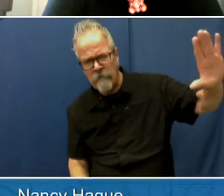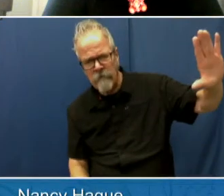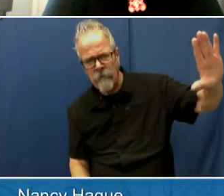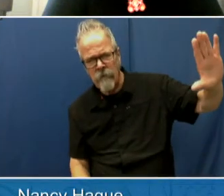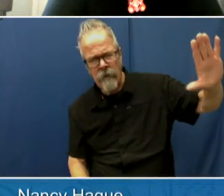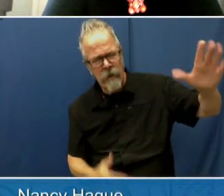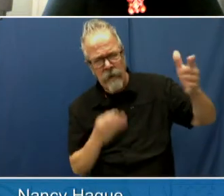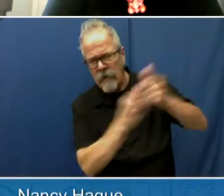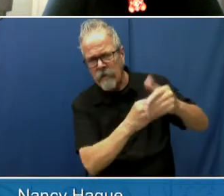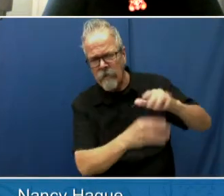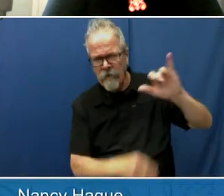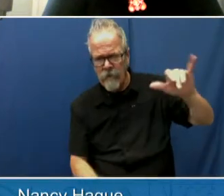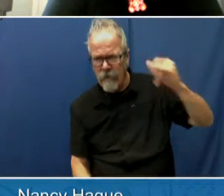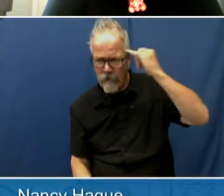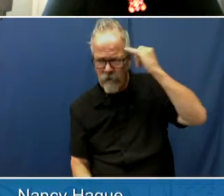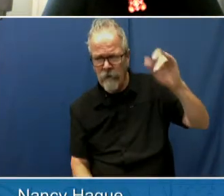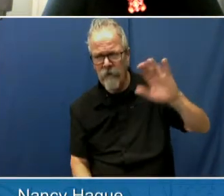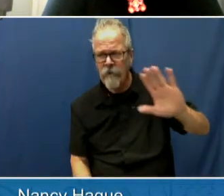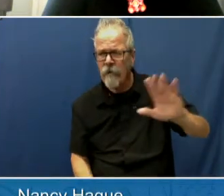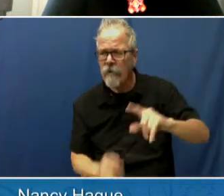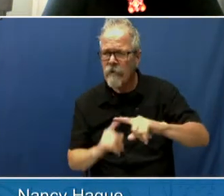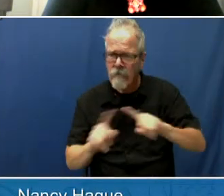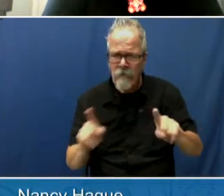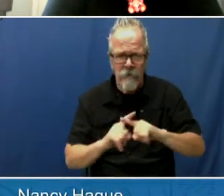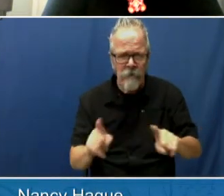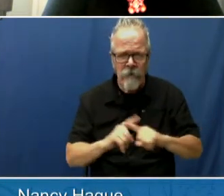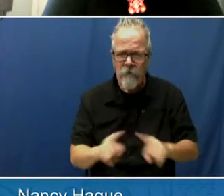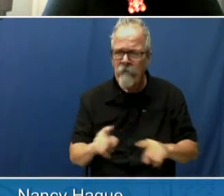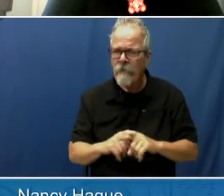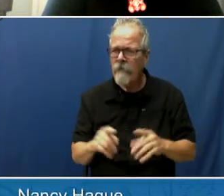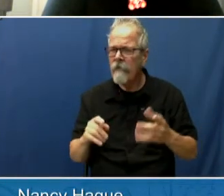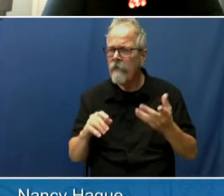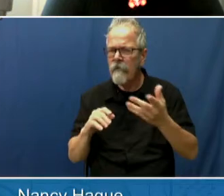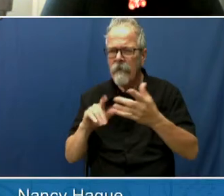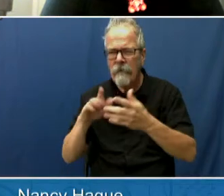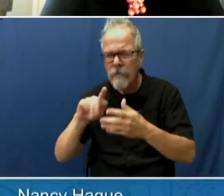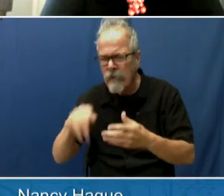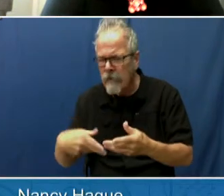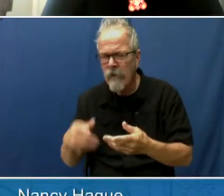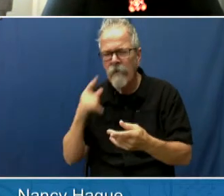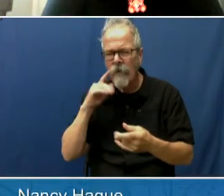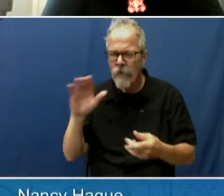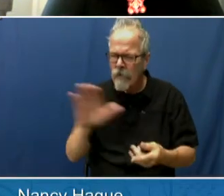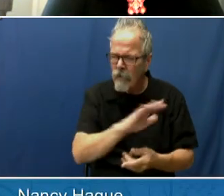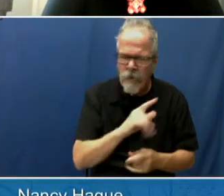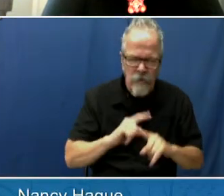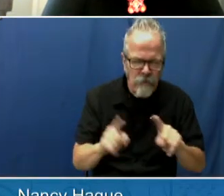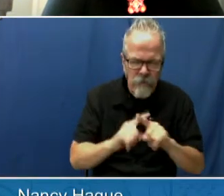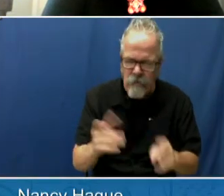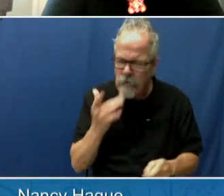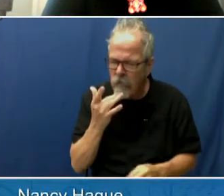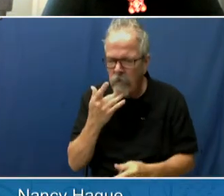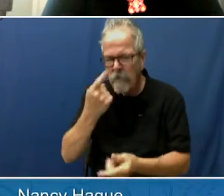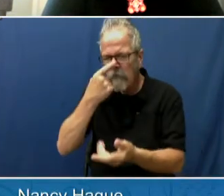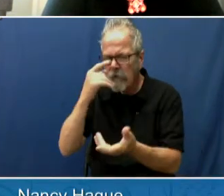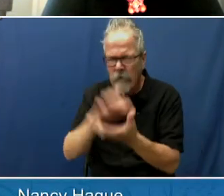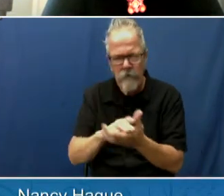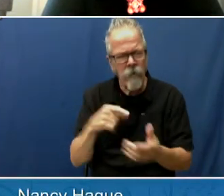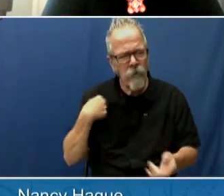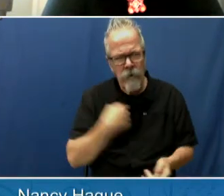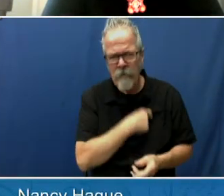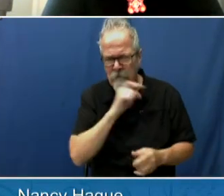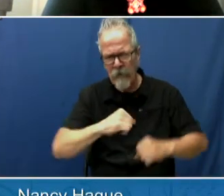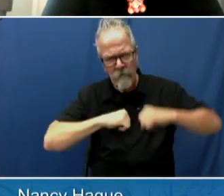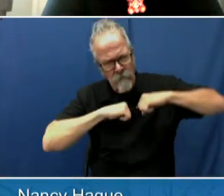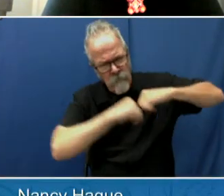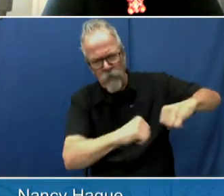Islamophobia, misogyny, and fascism. We stand against those beliefs, and we will protect our citizens from those who have